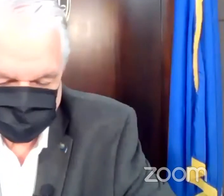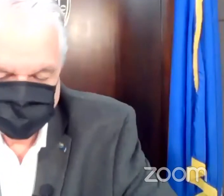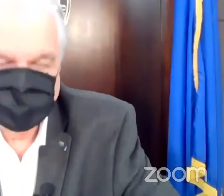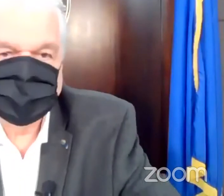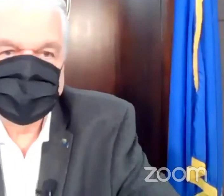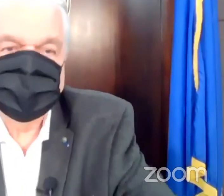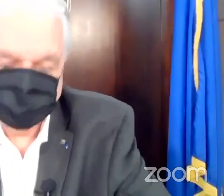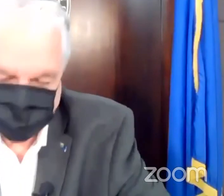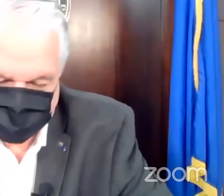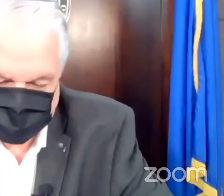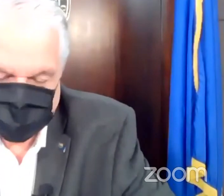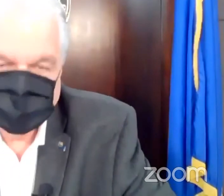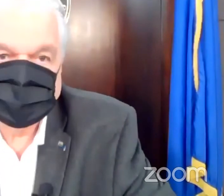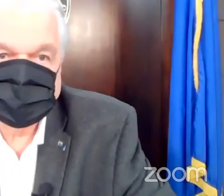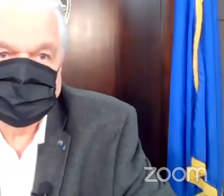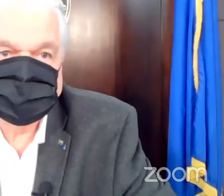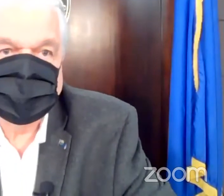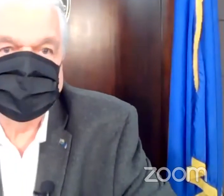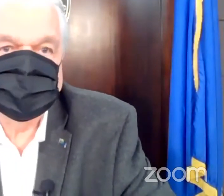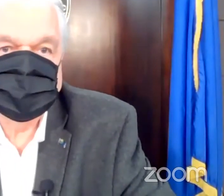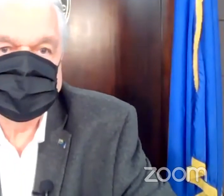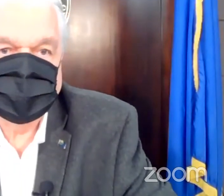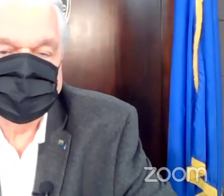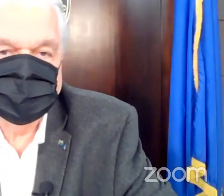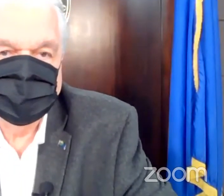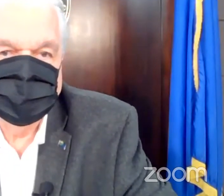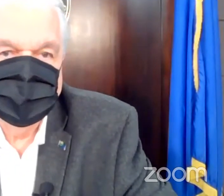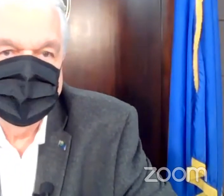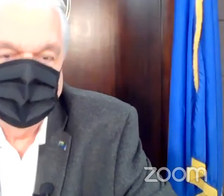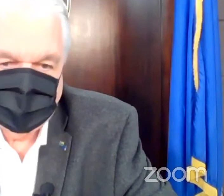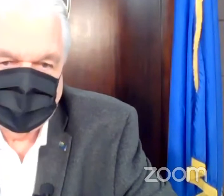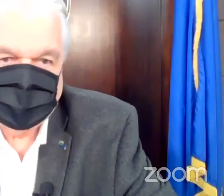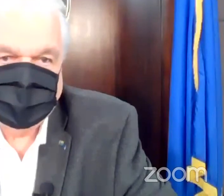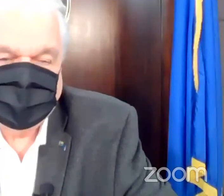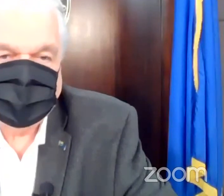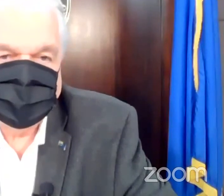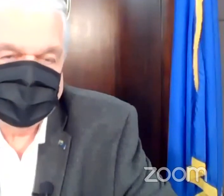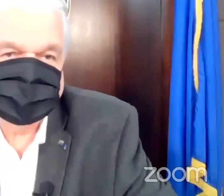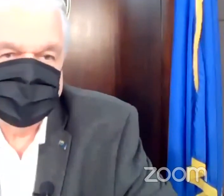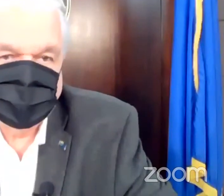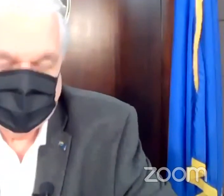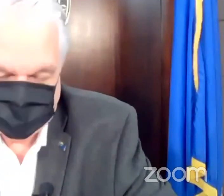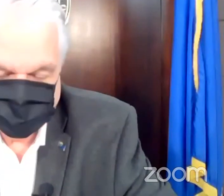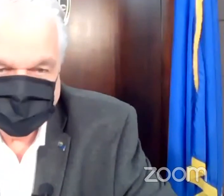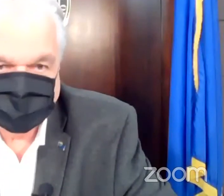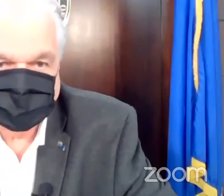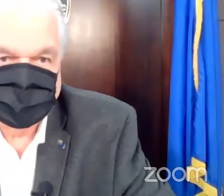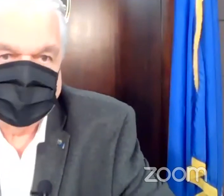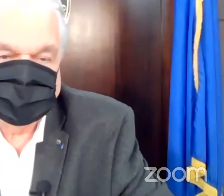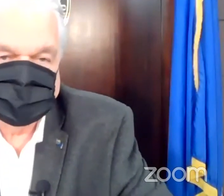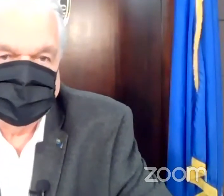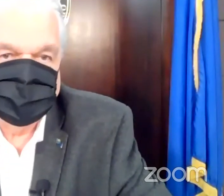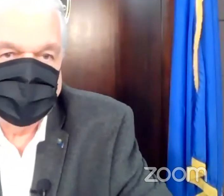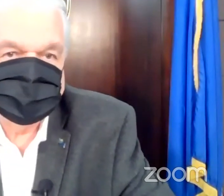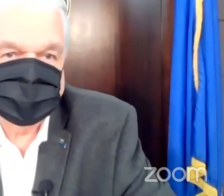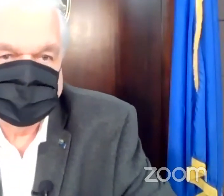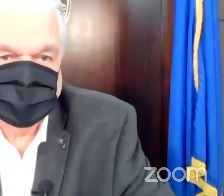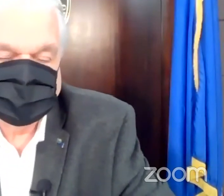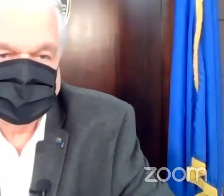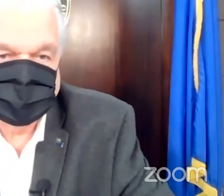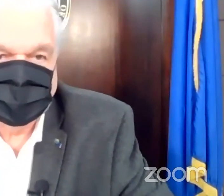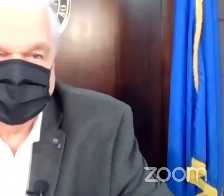Good afternoon. Thank you for joining me at this press conference this afternoon. I am back in my office after my